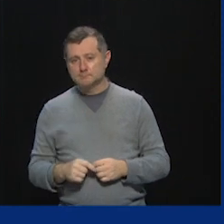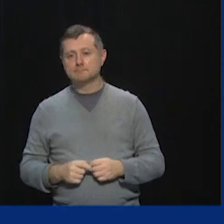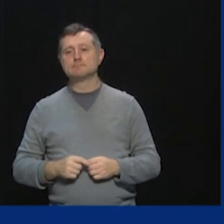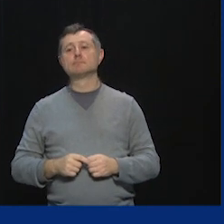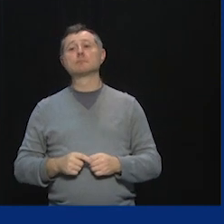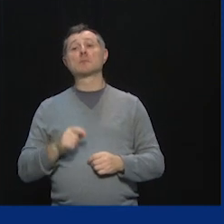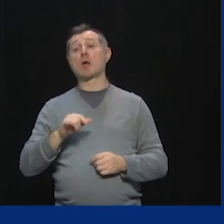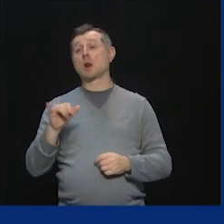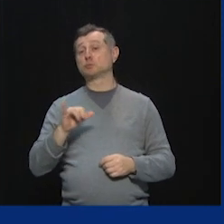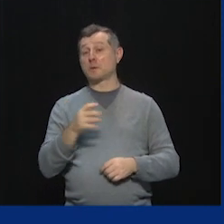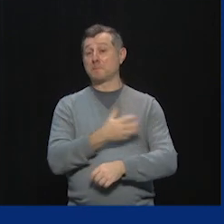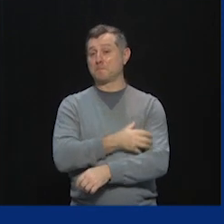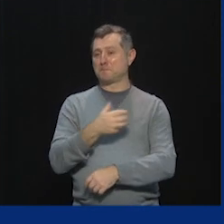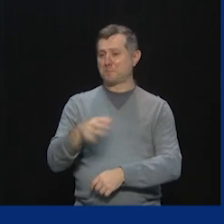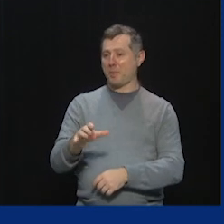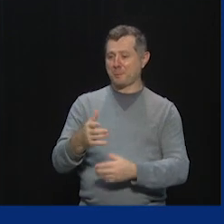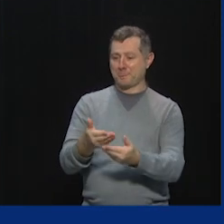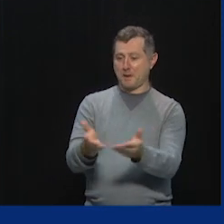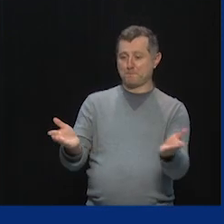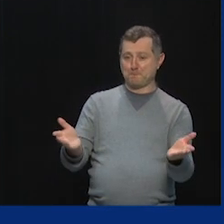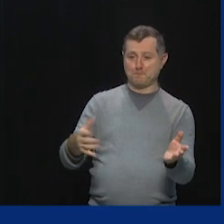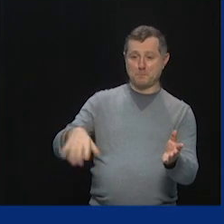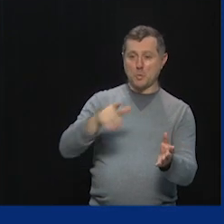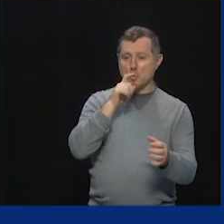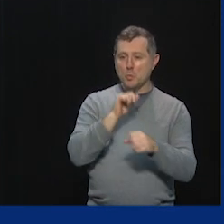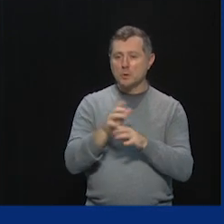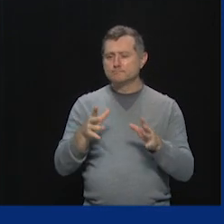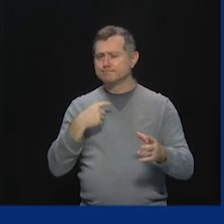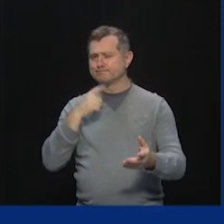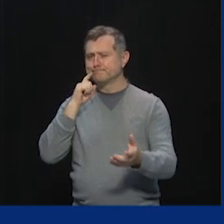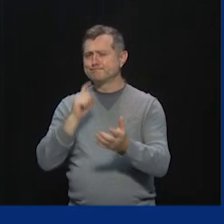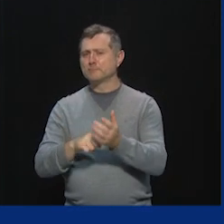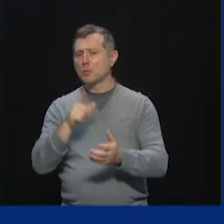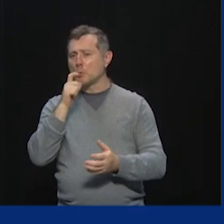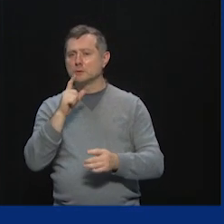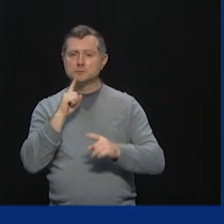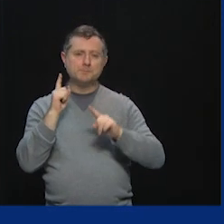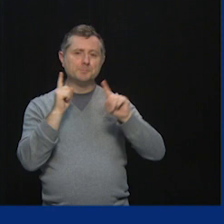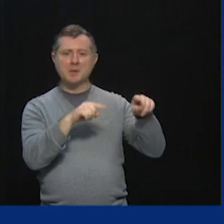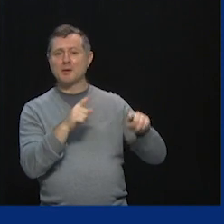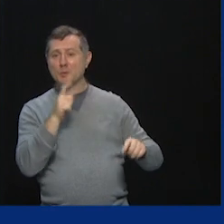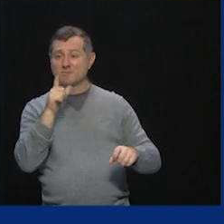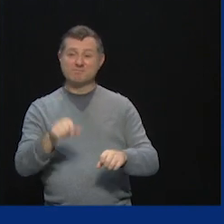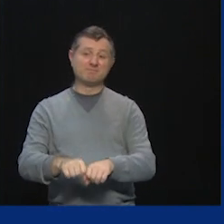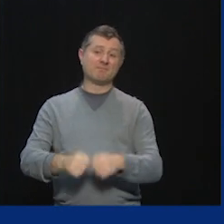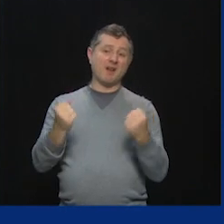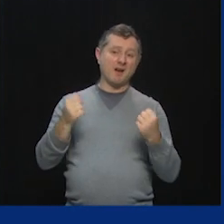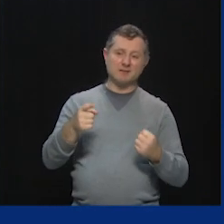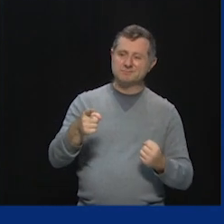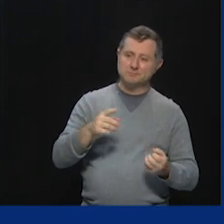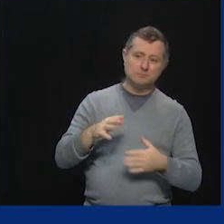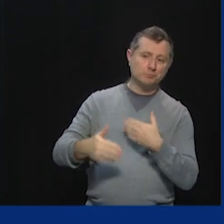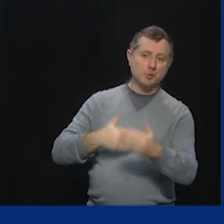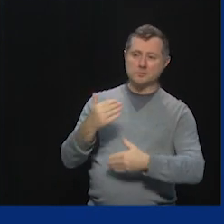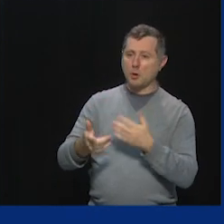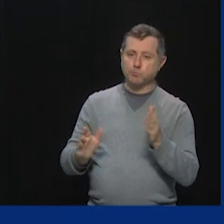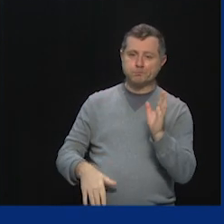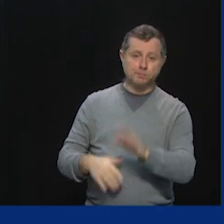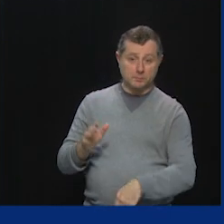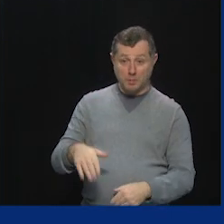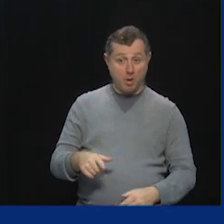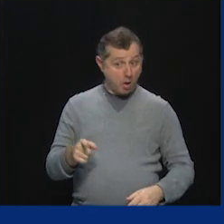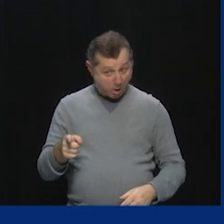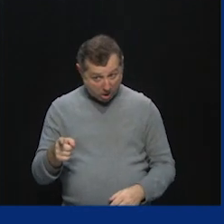to monitor and report violations of the process. If you have a bad employer that's not providing the